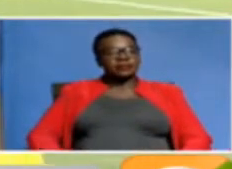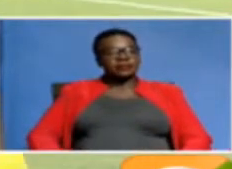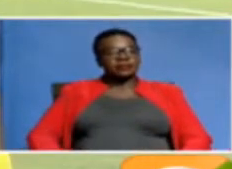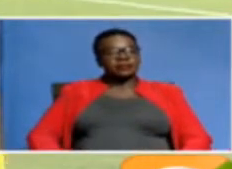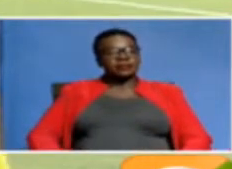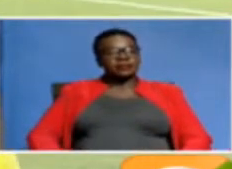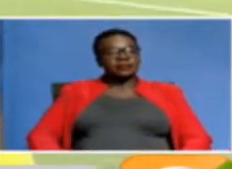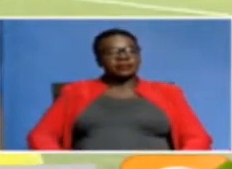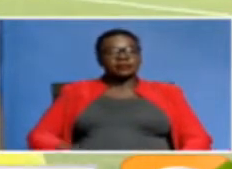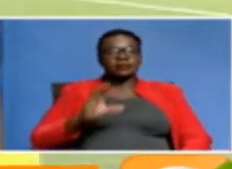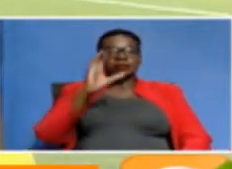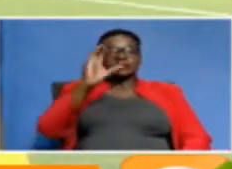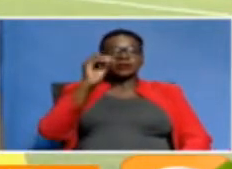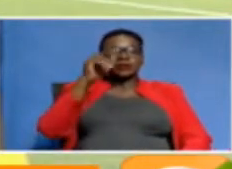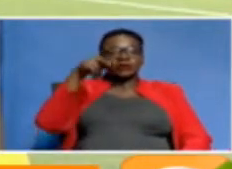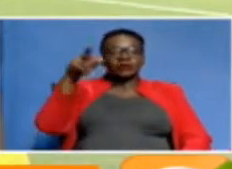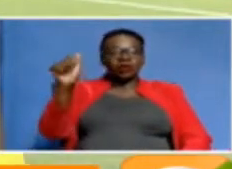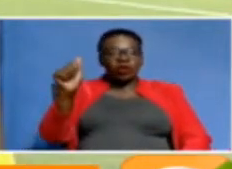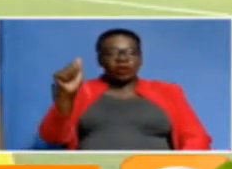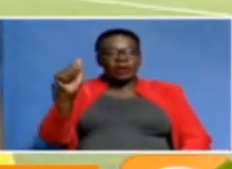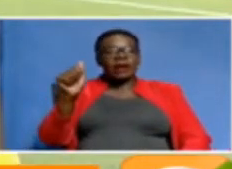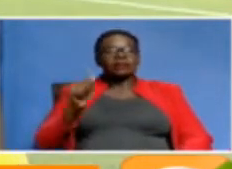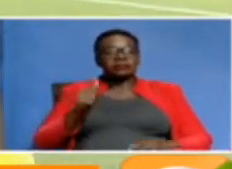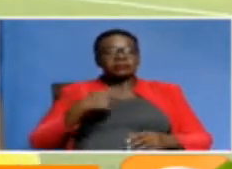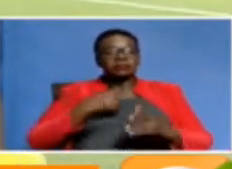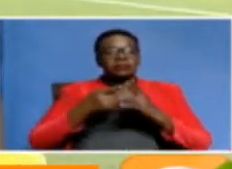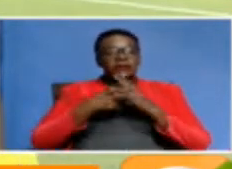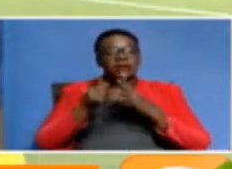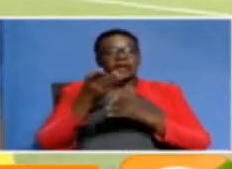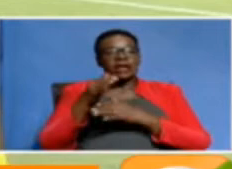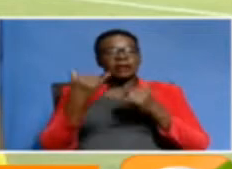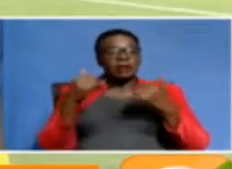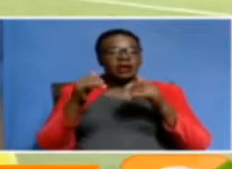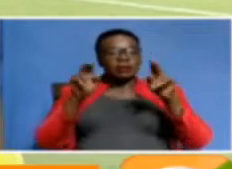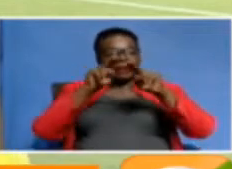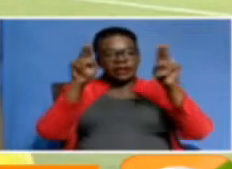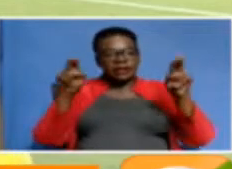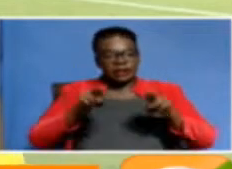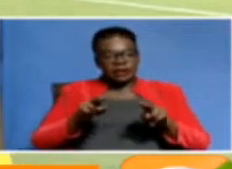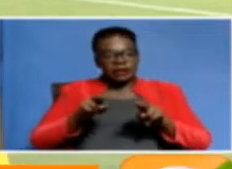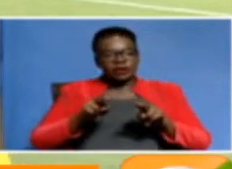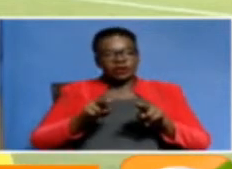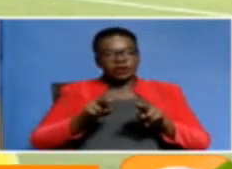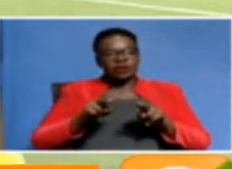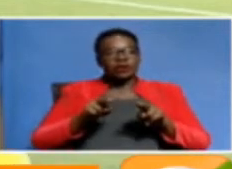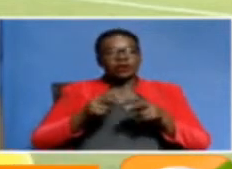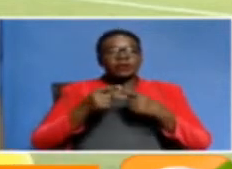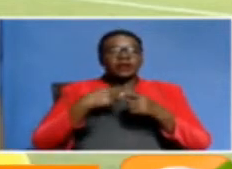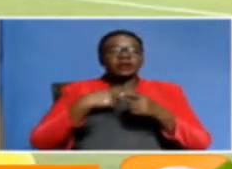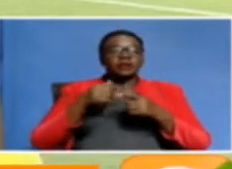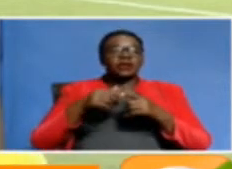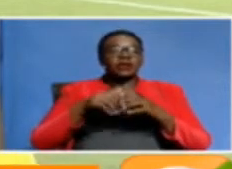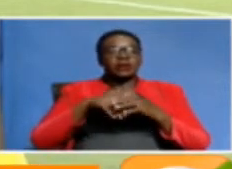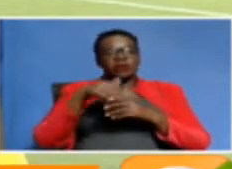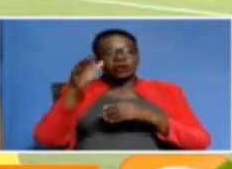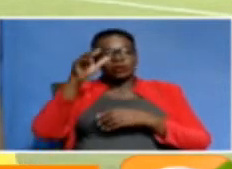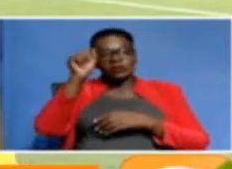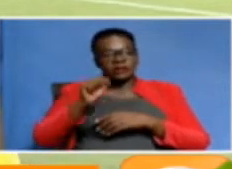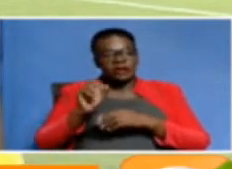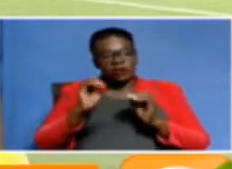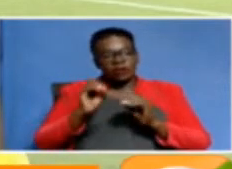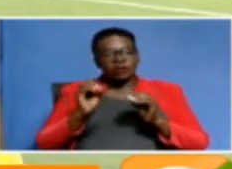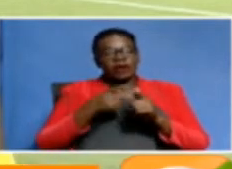Foundation ya COPA, kitu insaidia nayo. Hapo ndio nianza kucheza international, maybe kutoka kwenda south.